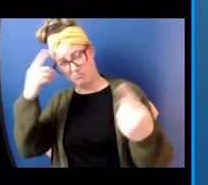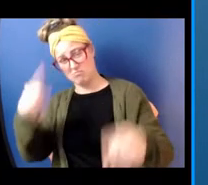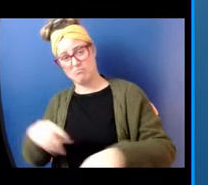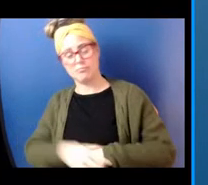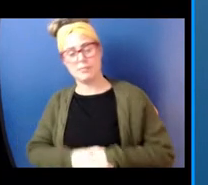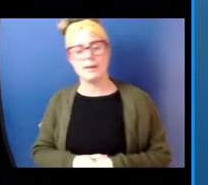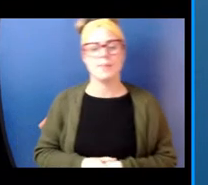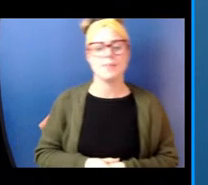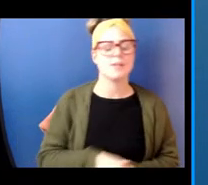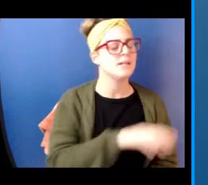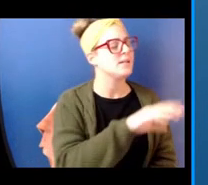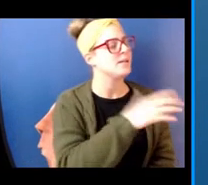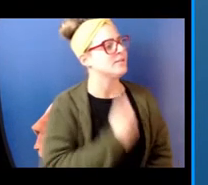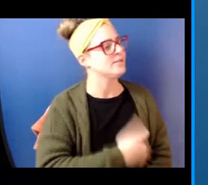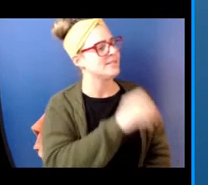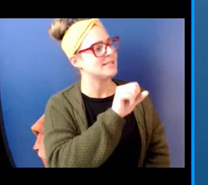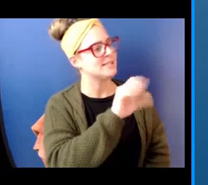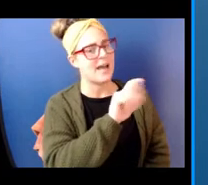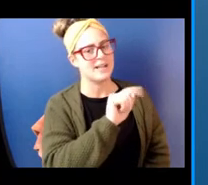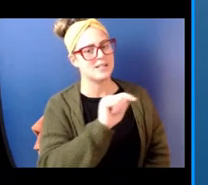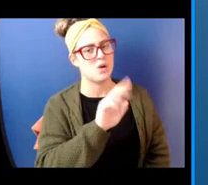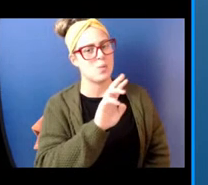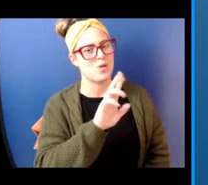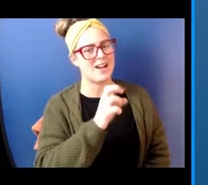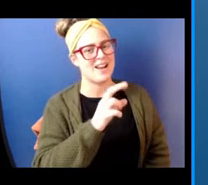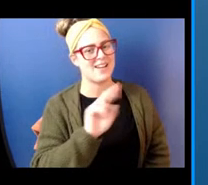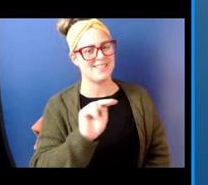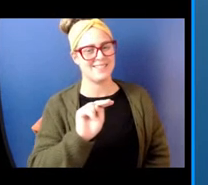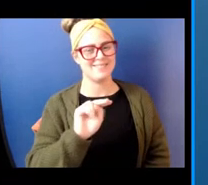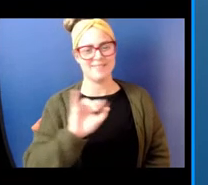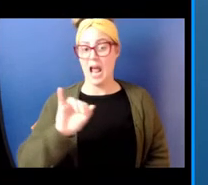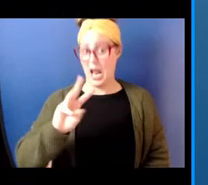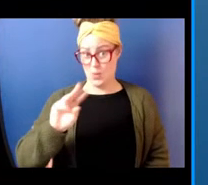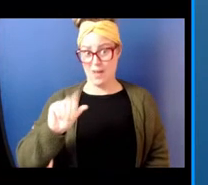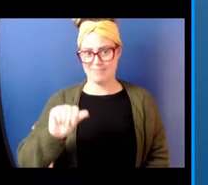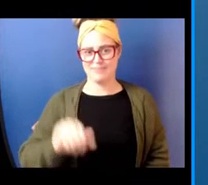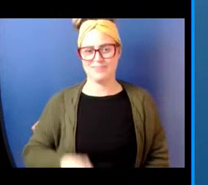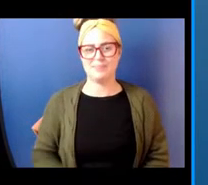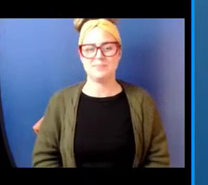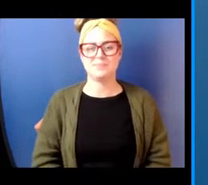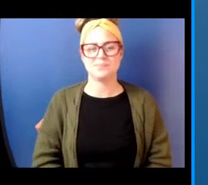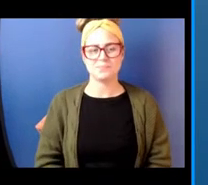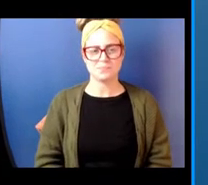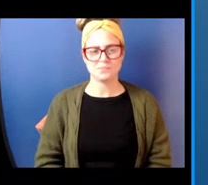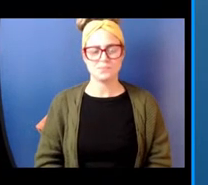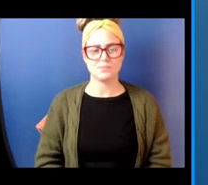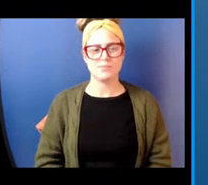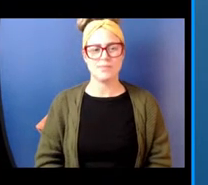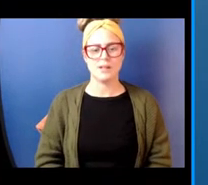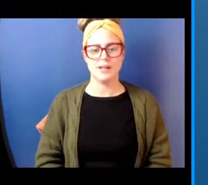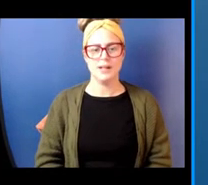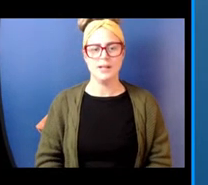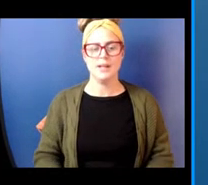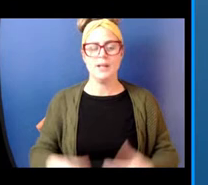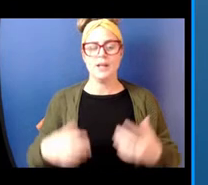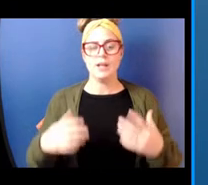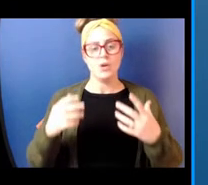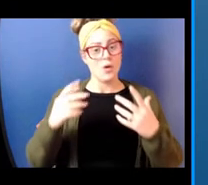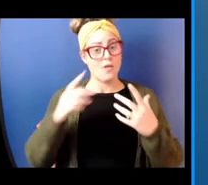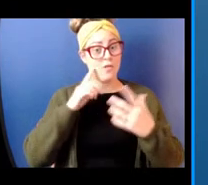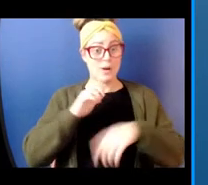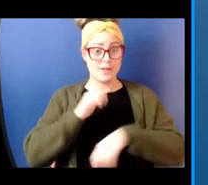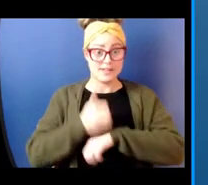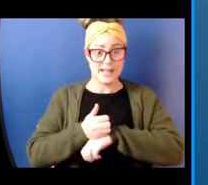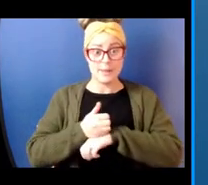Scott Brandon Iowa obviously I've made my position known on the makeup of the calendar